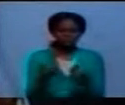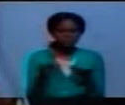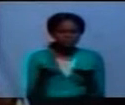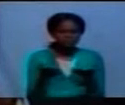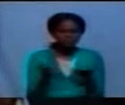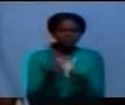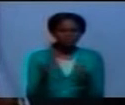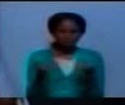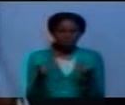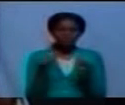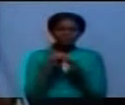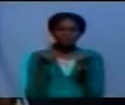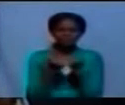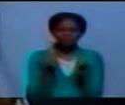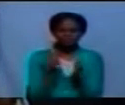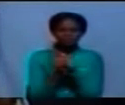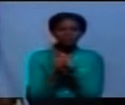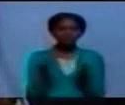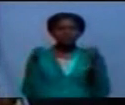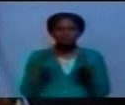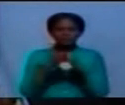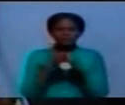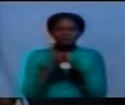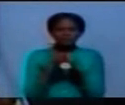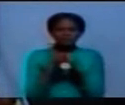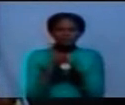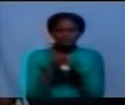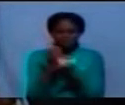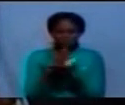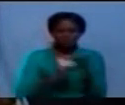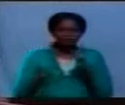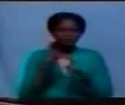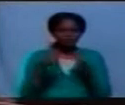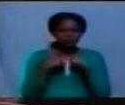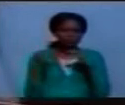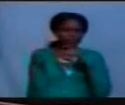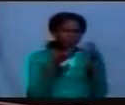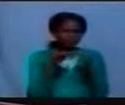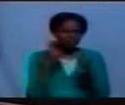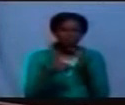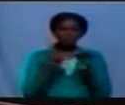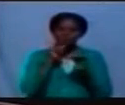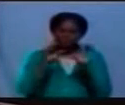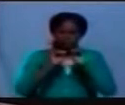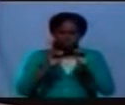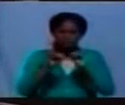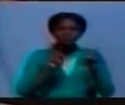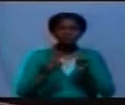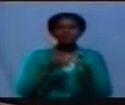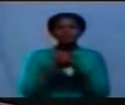So as Bankers Association, together with the banks, some people have argued that what you need is not to teach people how to save,